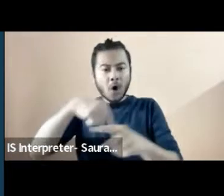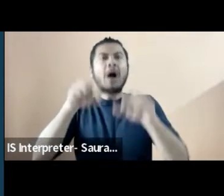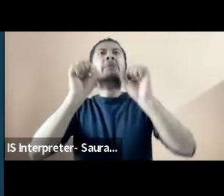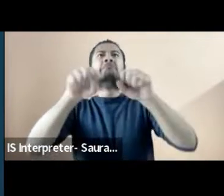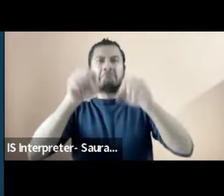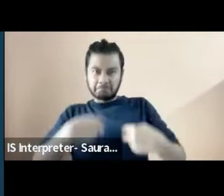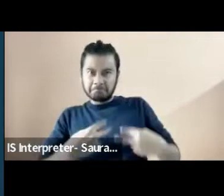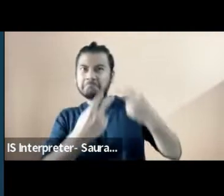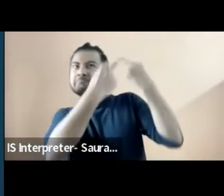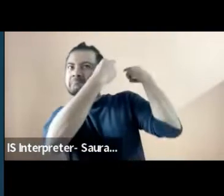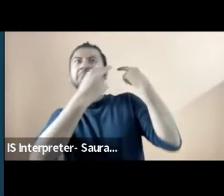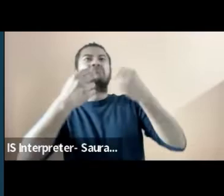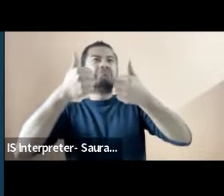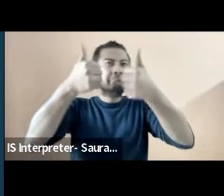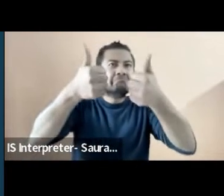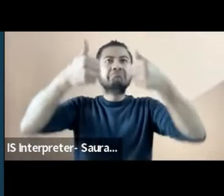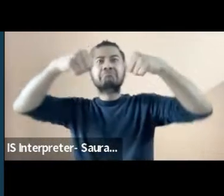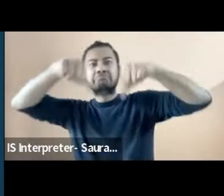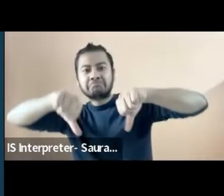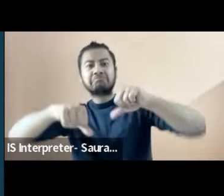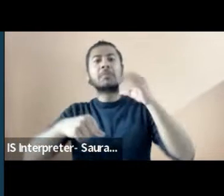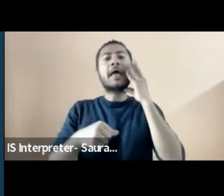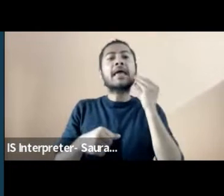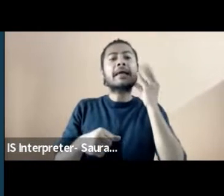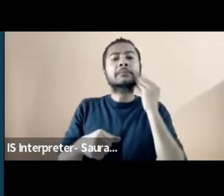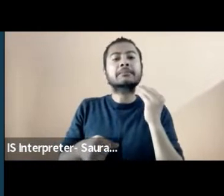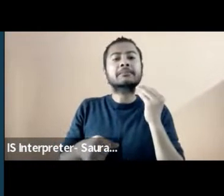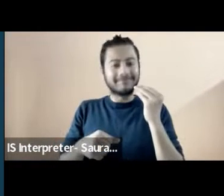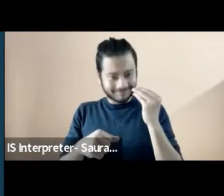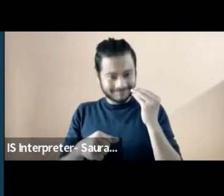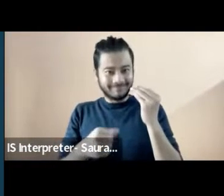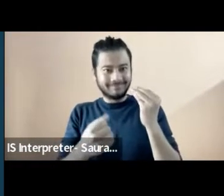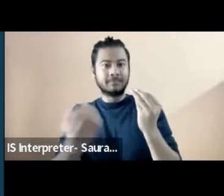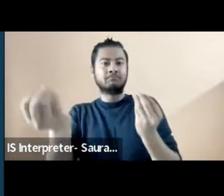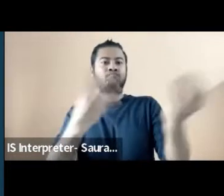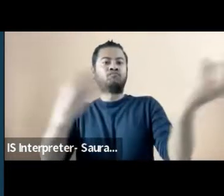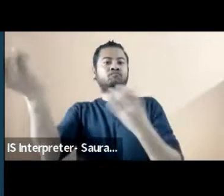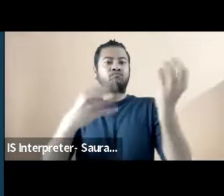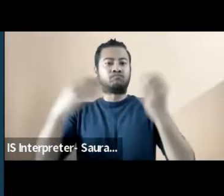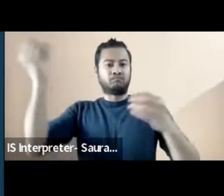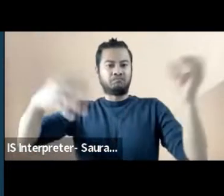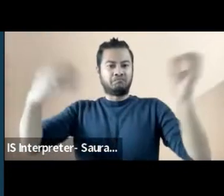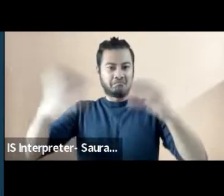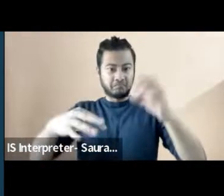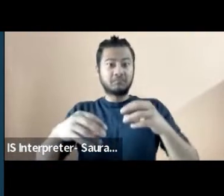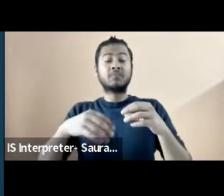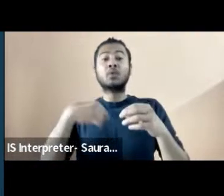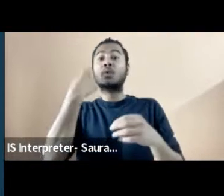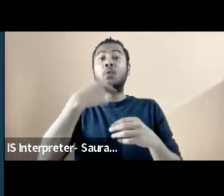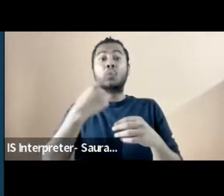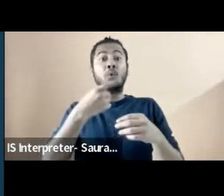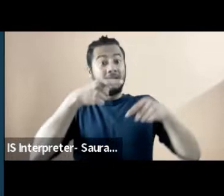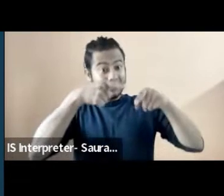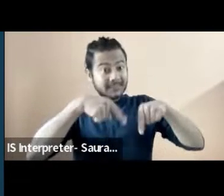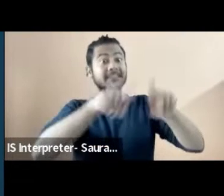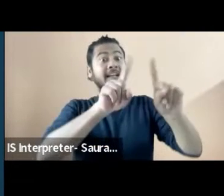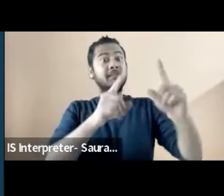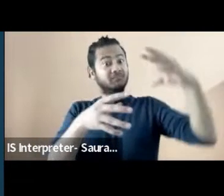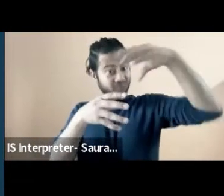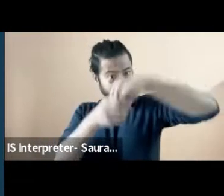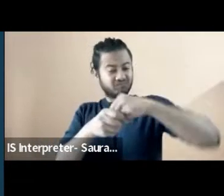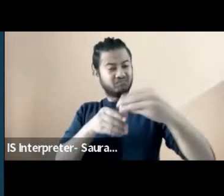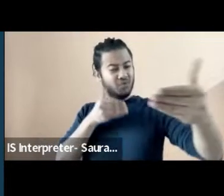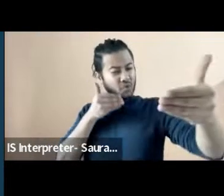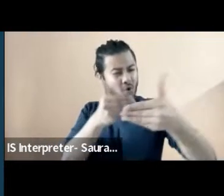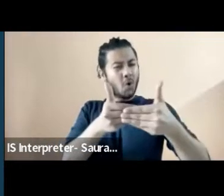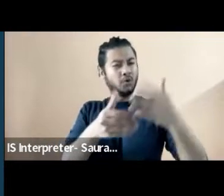perspectives, especially events that they have been directly involved with and have participated in very closely. And the